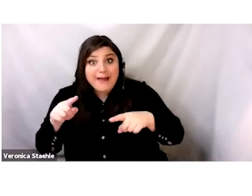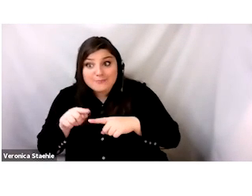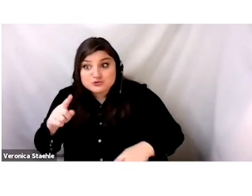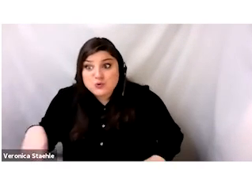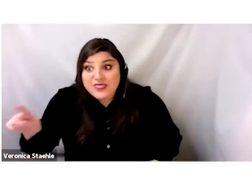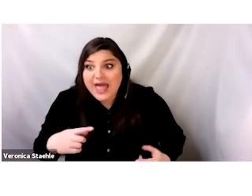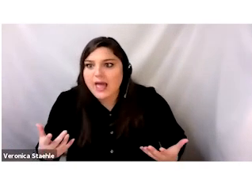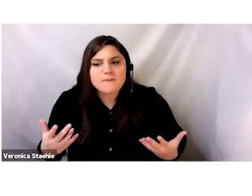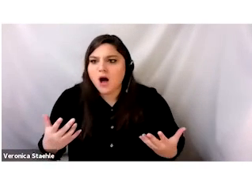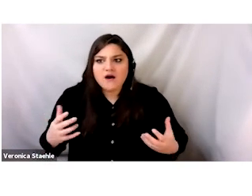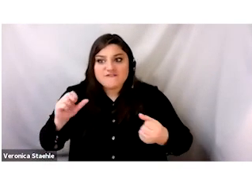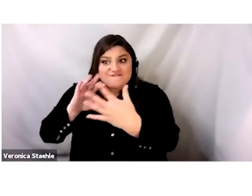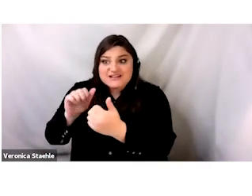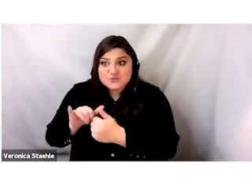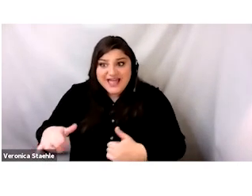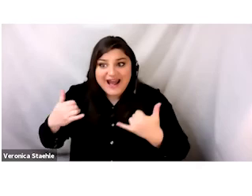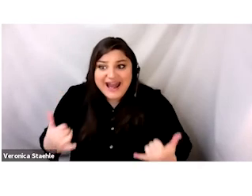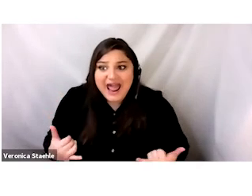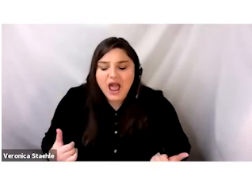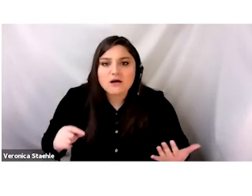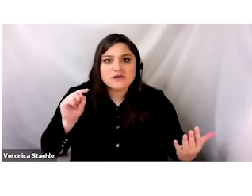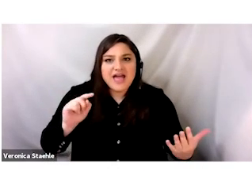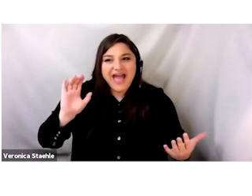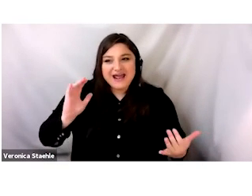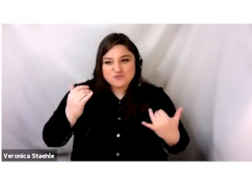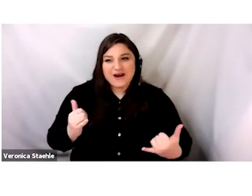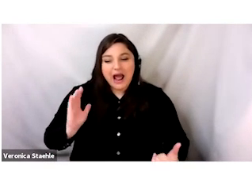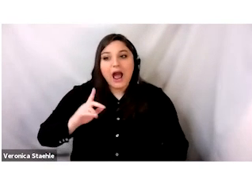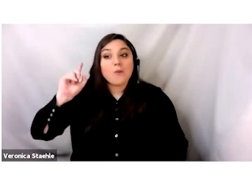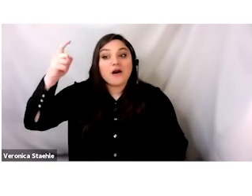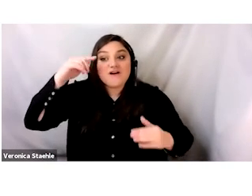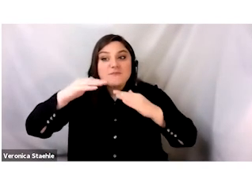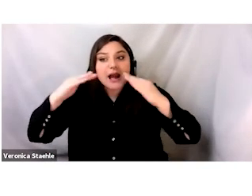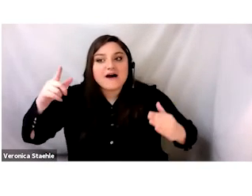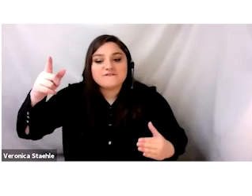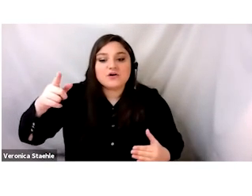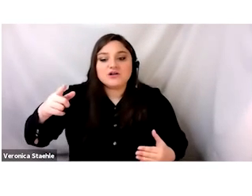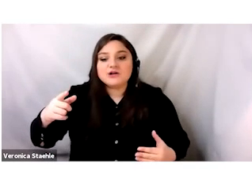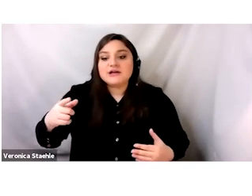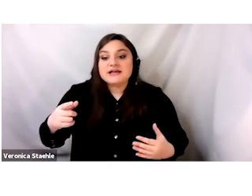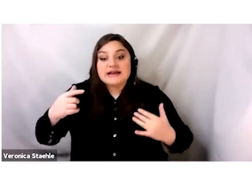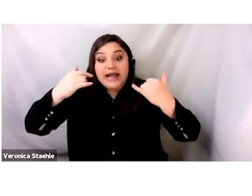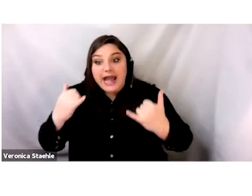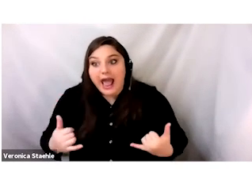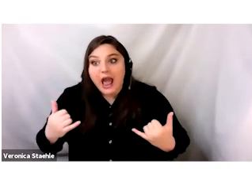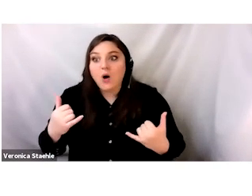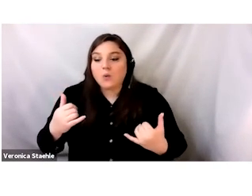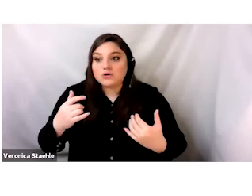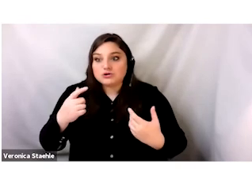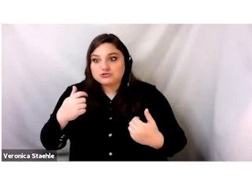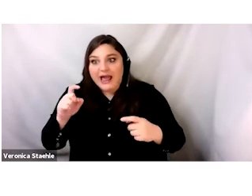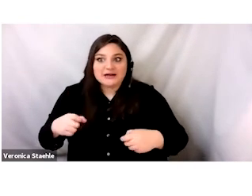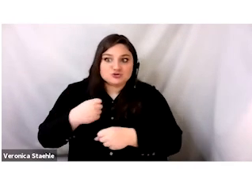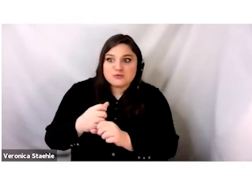with. And I know the government level just now having a policy to protect them. And so